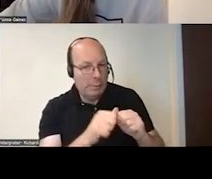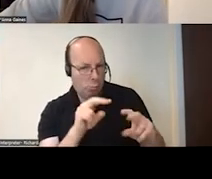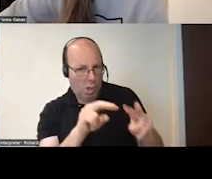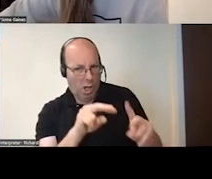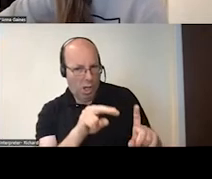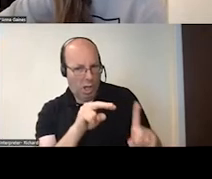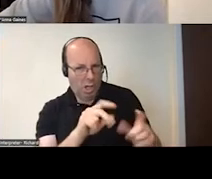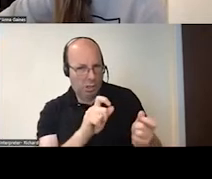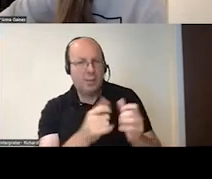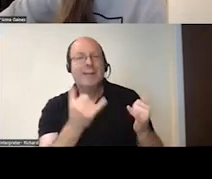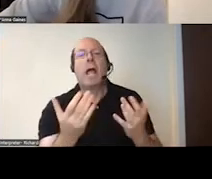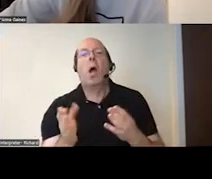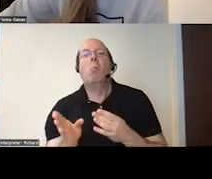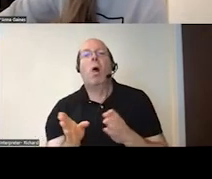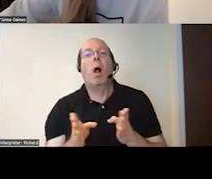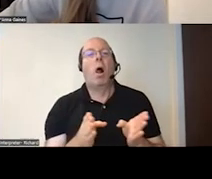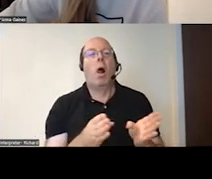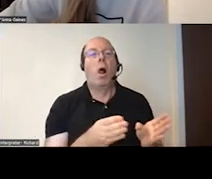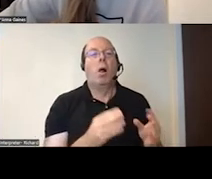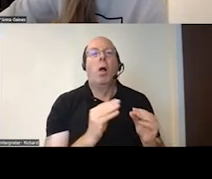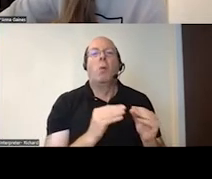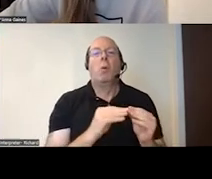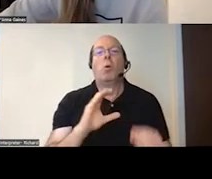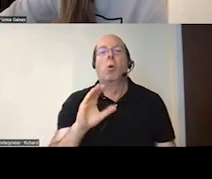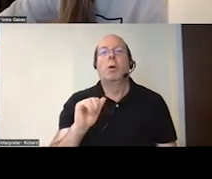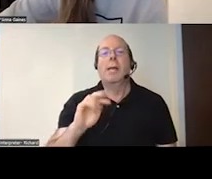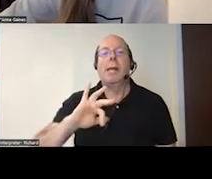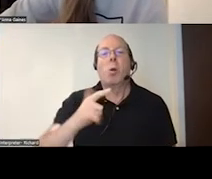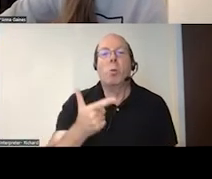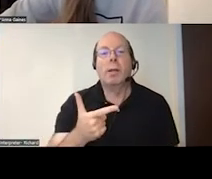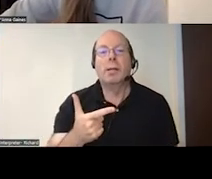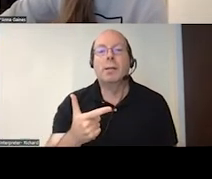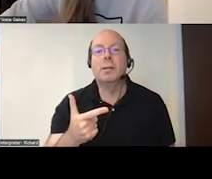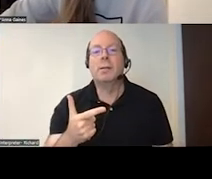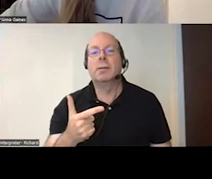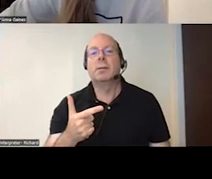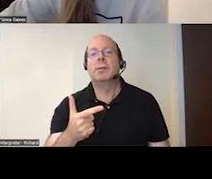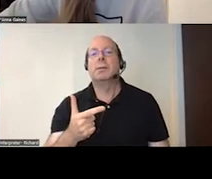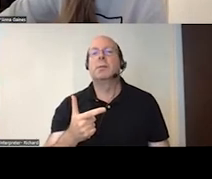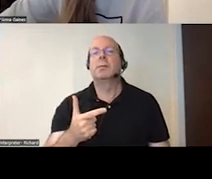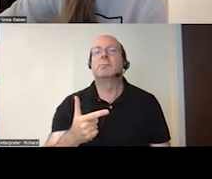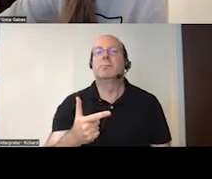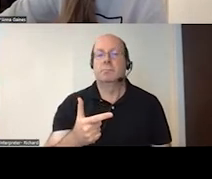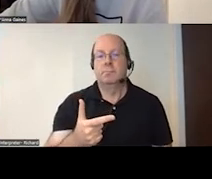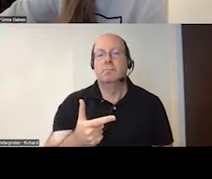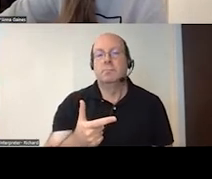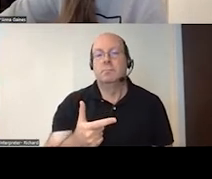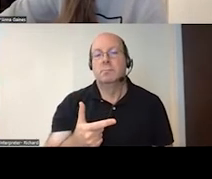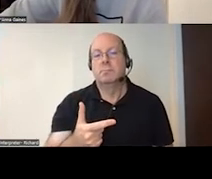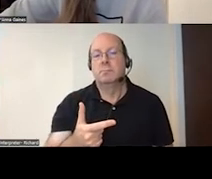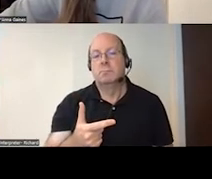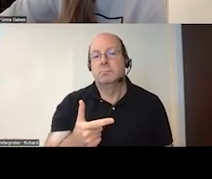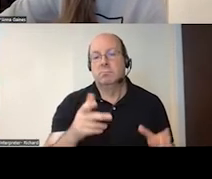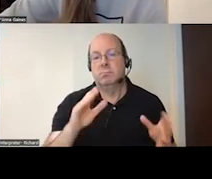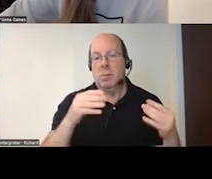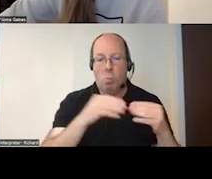we're more pivoting towards custom catering and how can we market towards that as well. So in general, it's taken